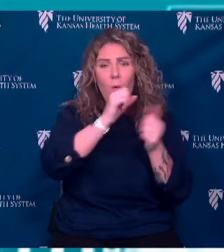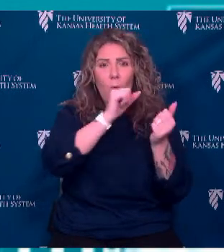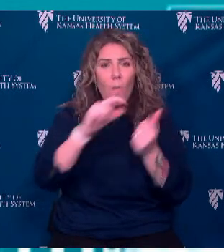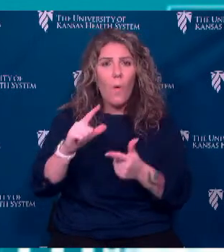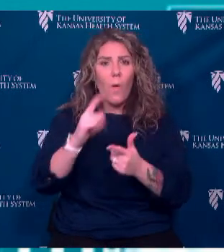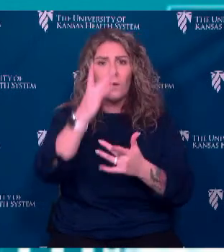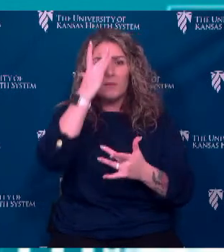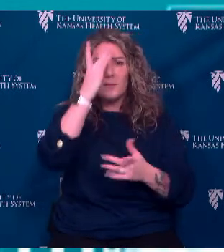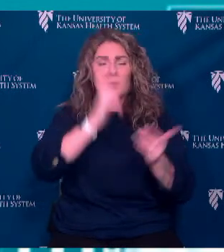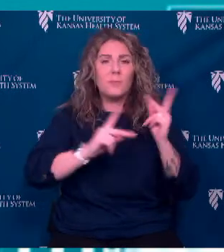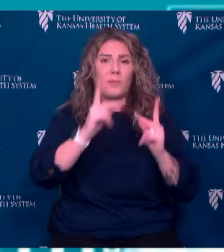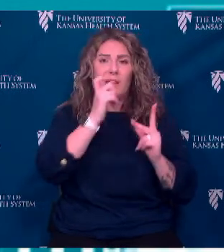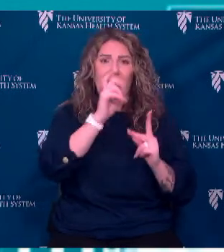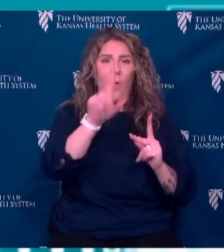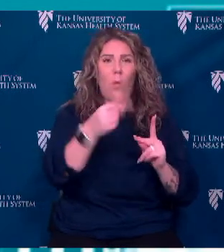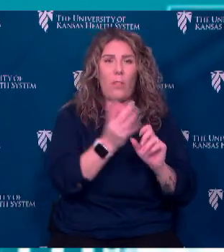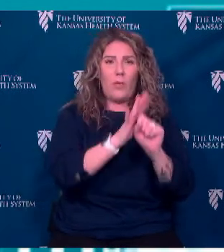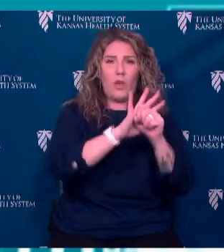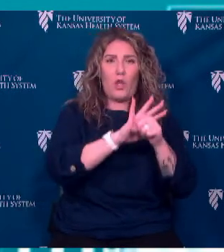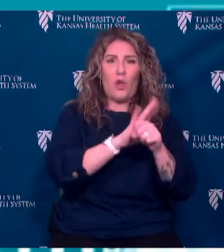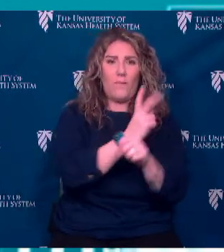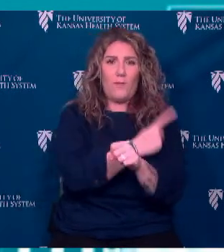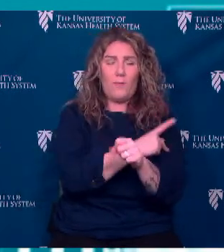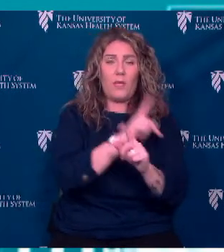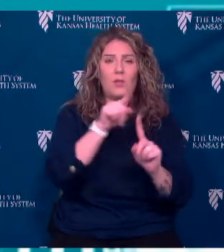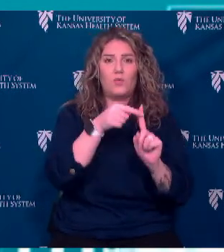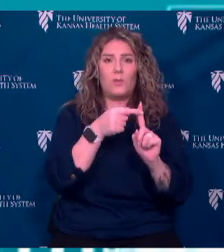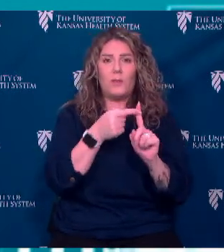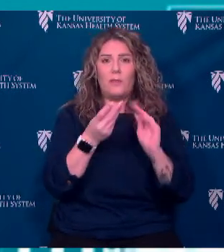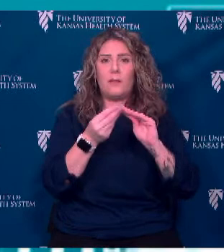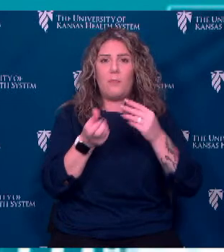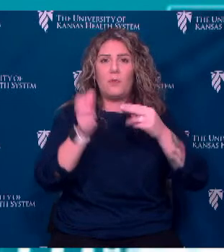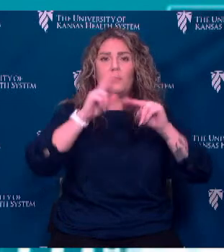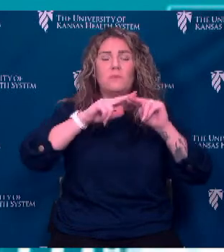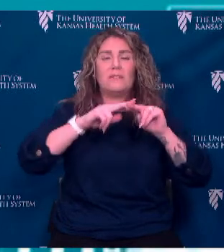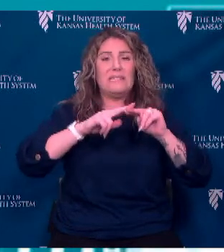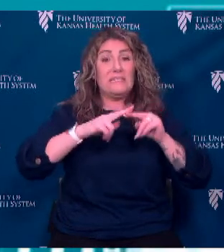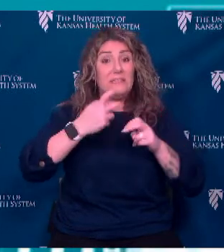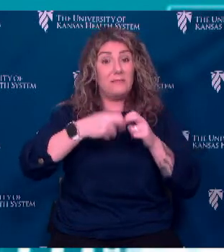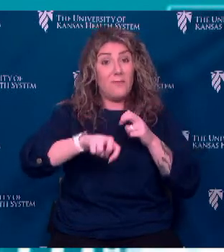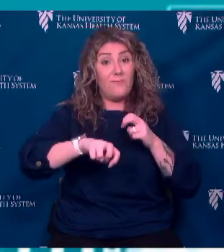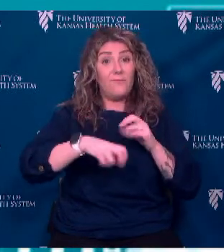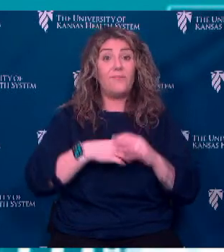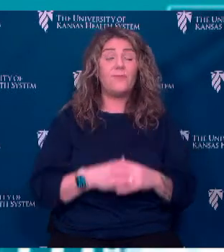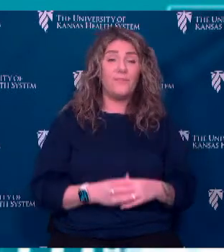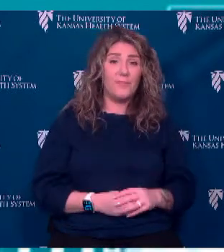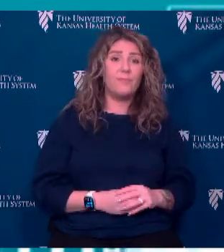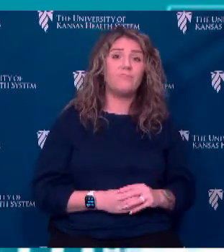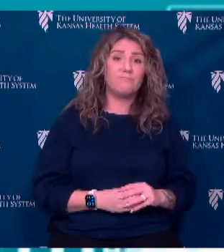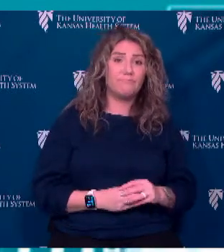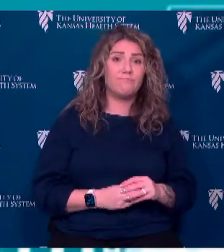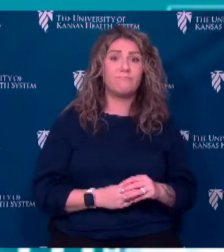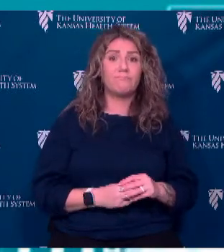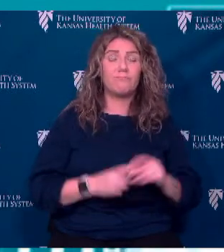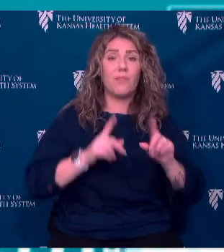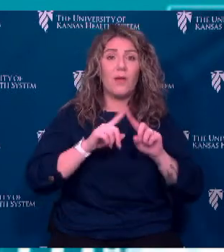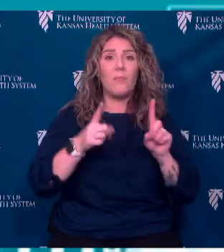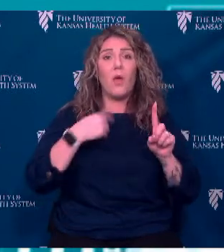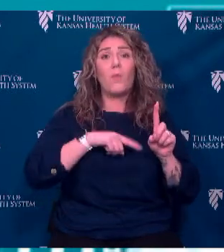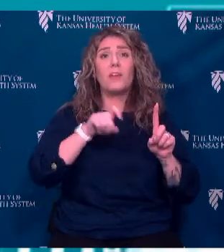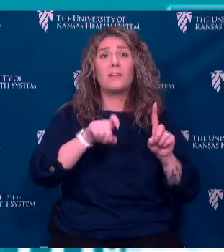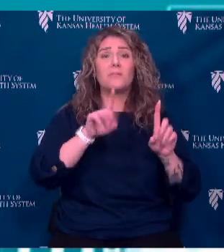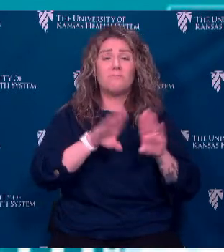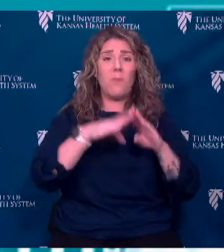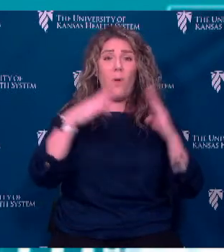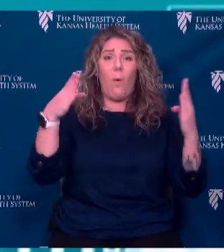not just the COVID patients. So when the numbers go up, it gets difficult, but I think that we need to stay open and we need